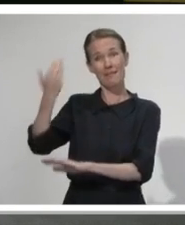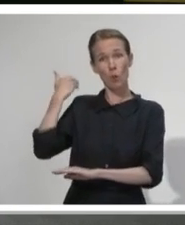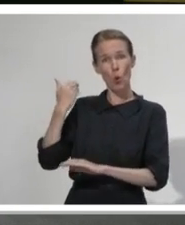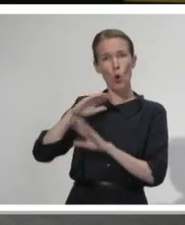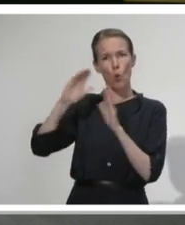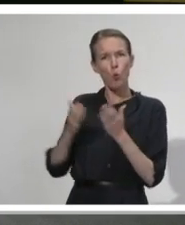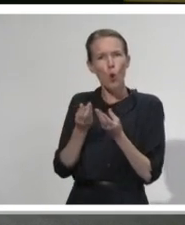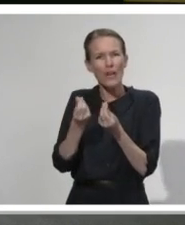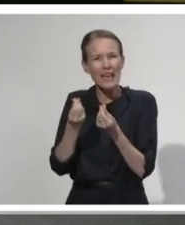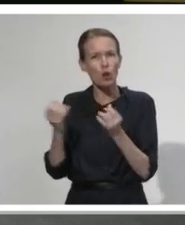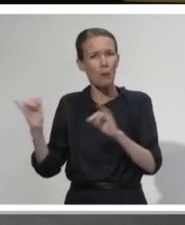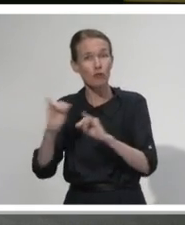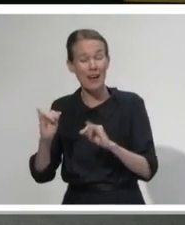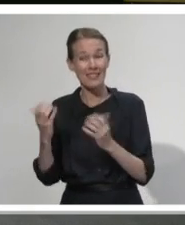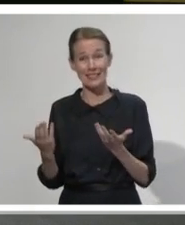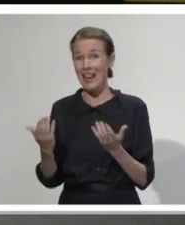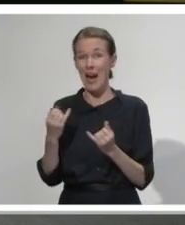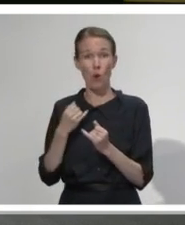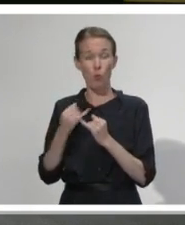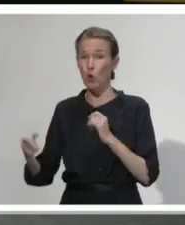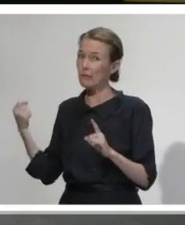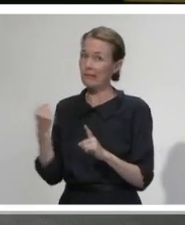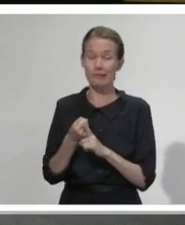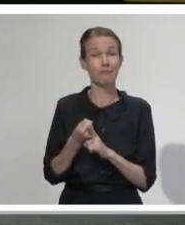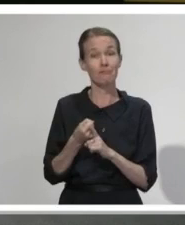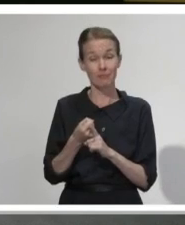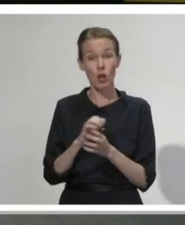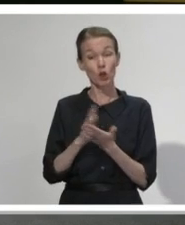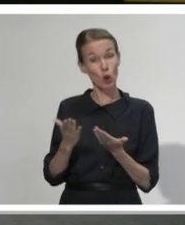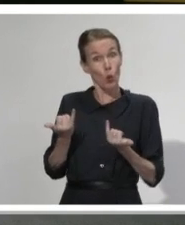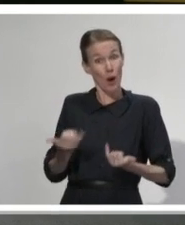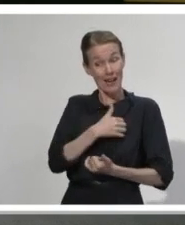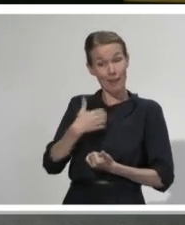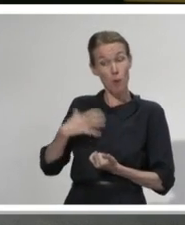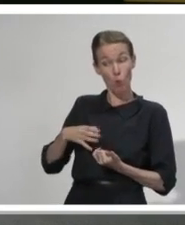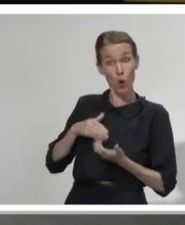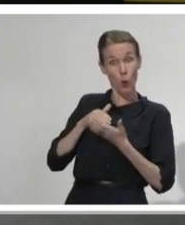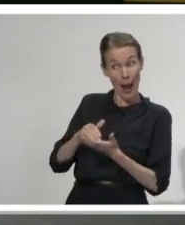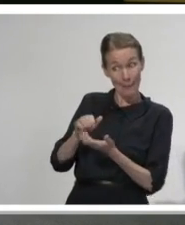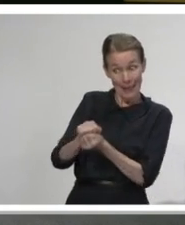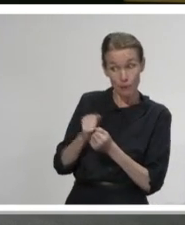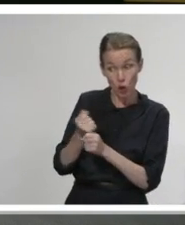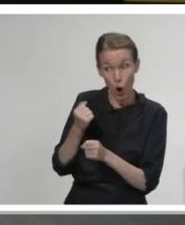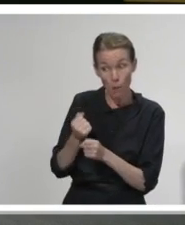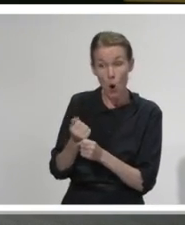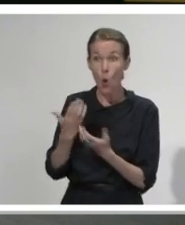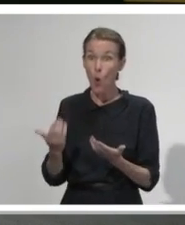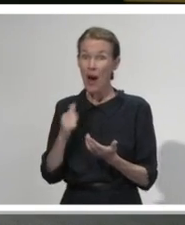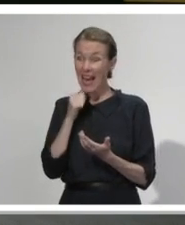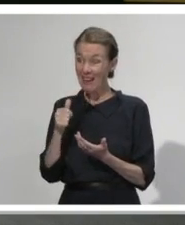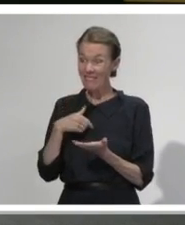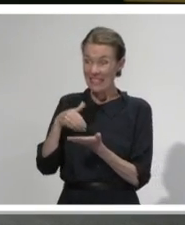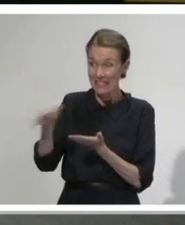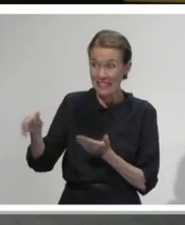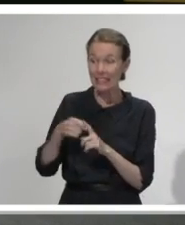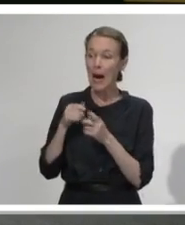closely with all New Zealanders to support them not only to stay in work, but be able to retrain, to get new jobs and new skills, and support